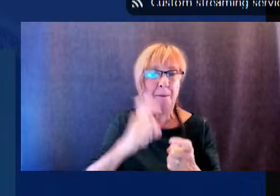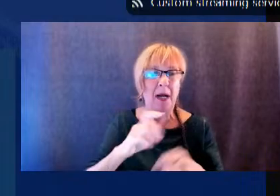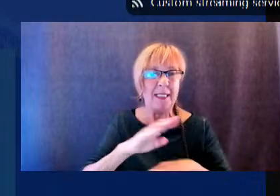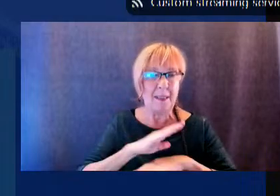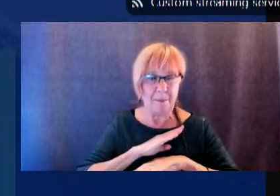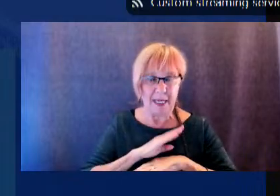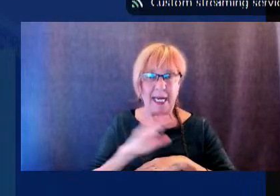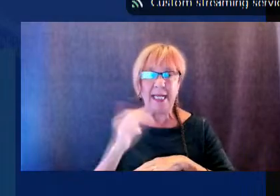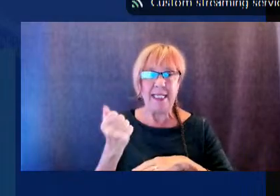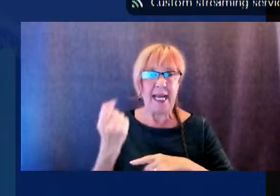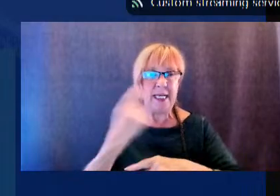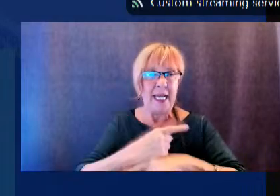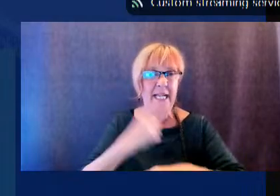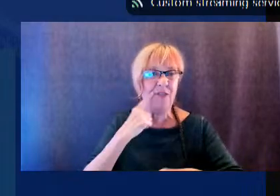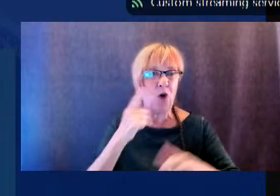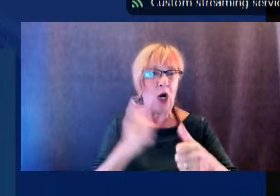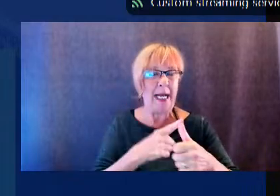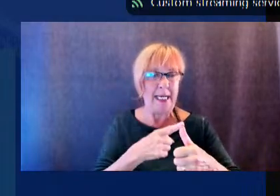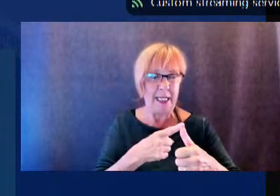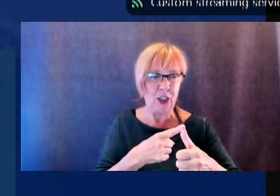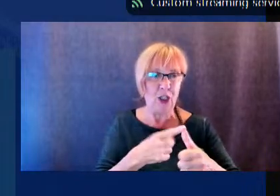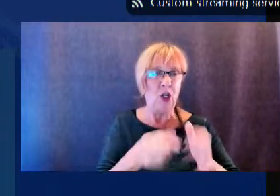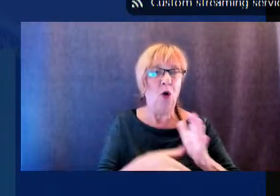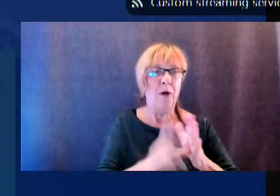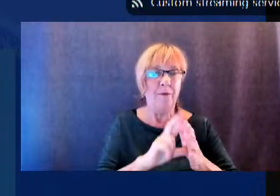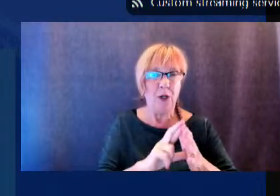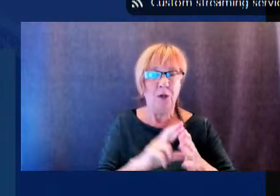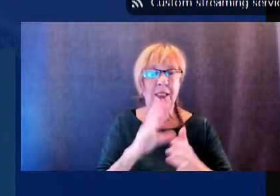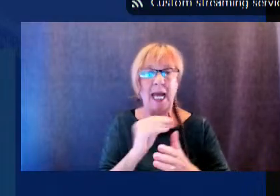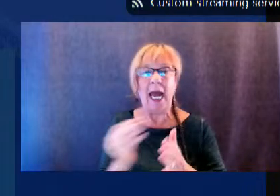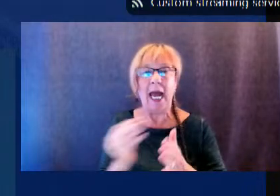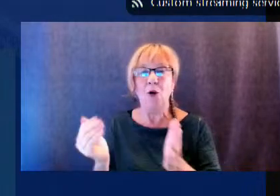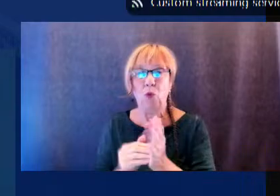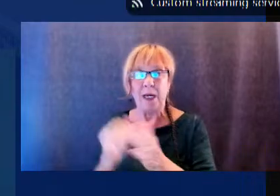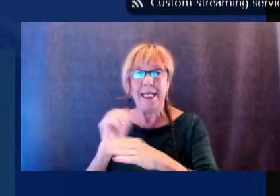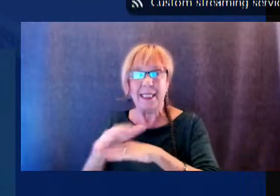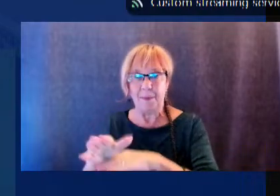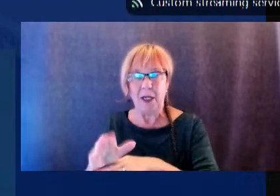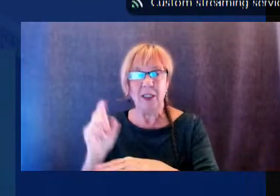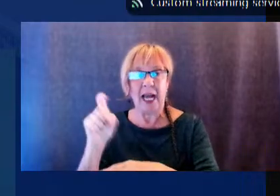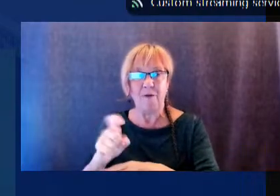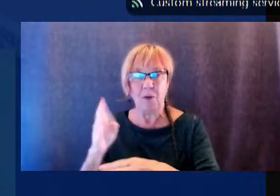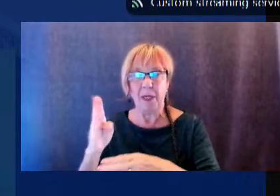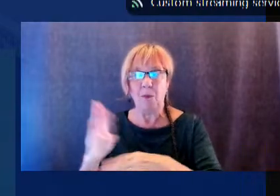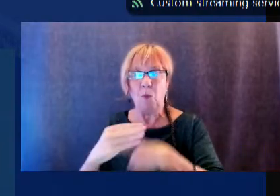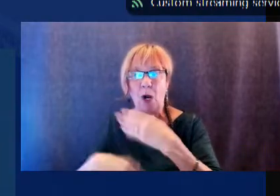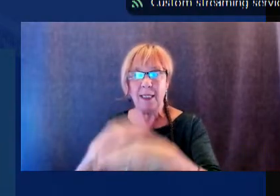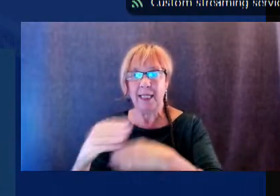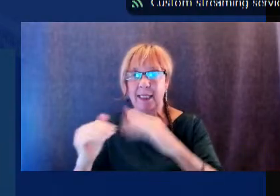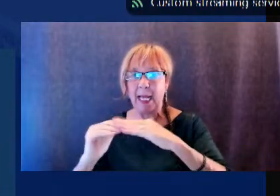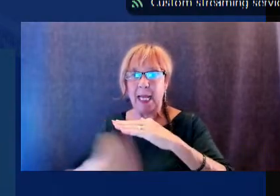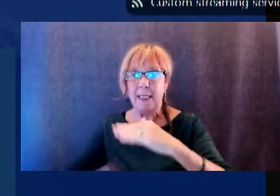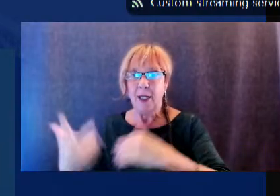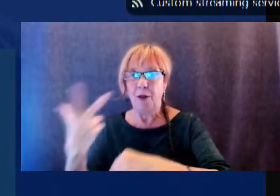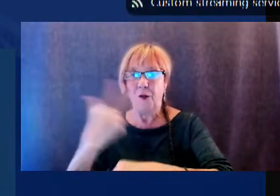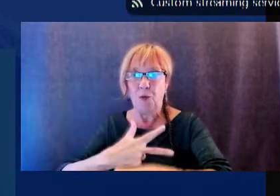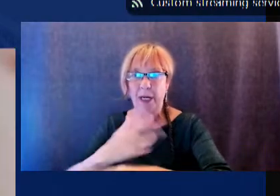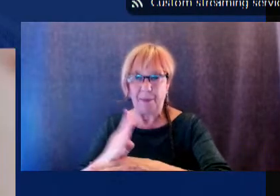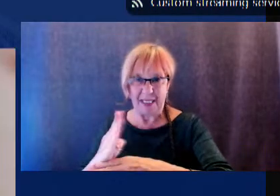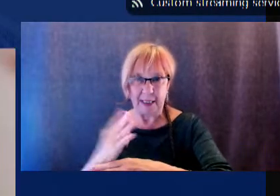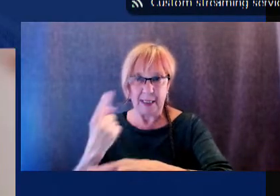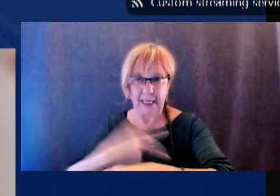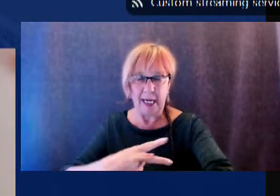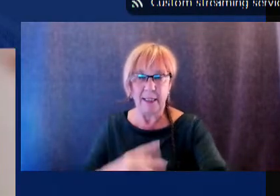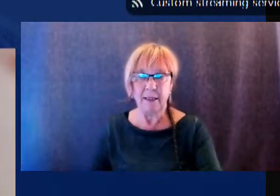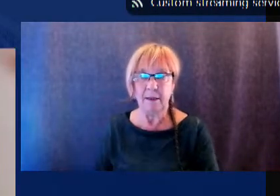then Public Works does show there that rechecks, resubmittals have been processed within 3 business days. And if we could move to the next slide,